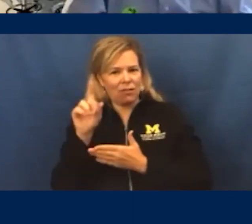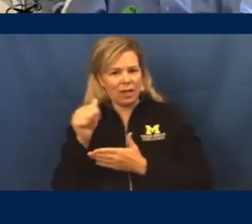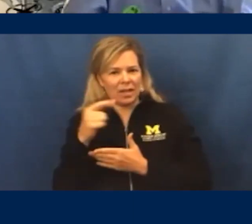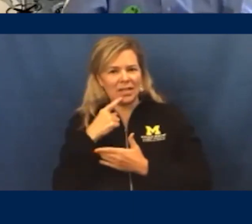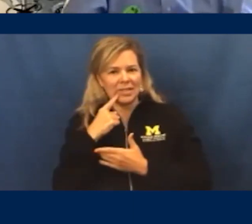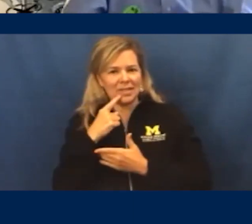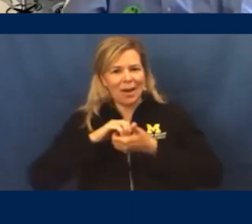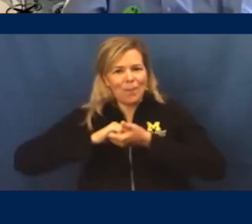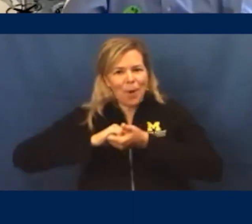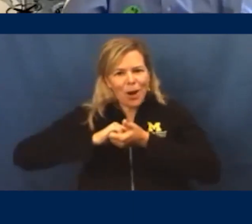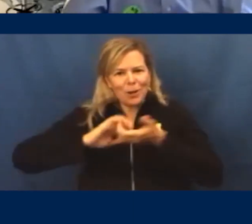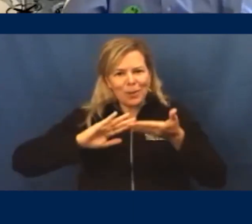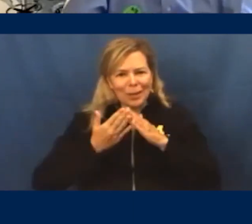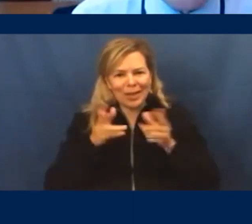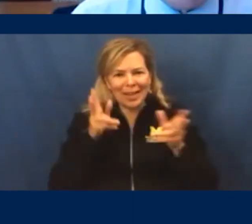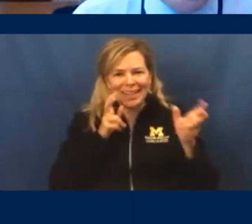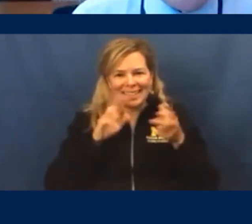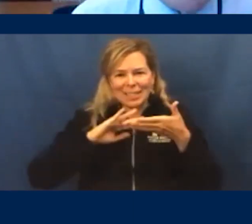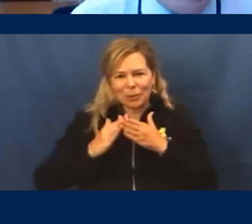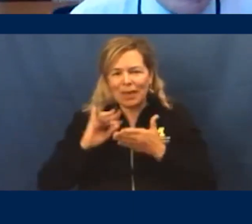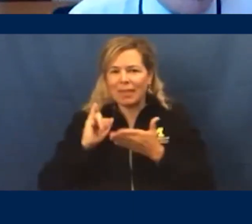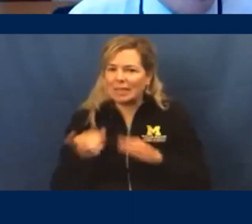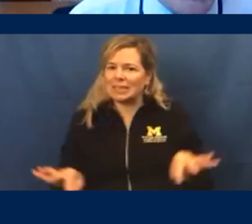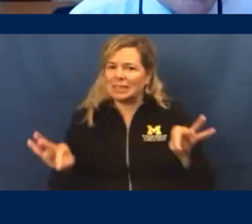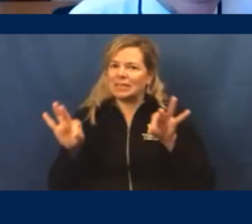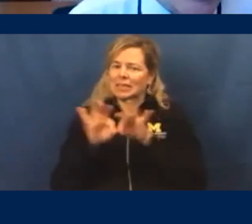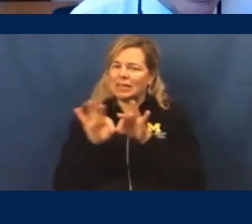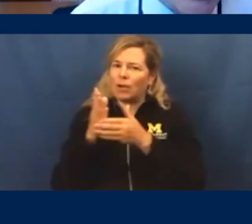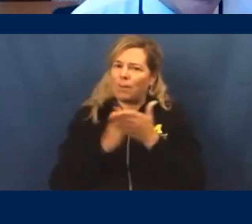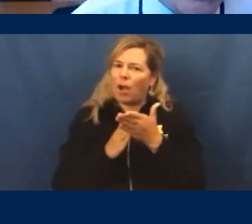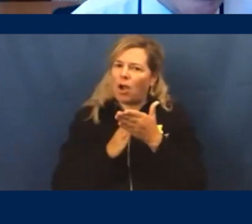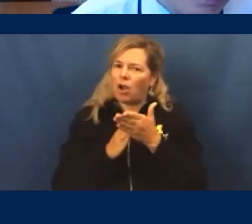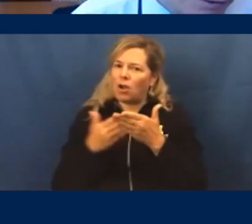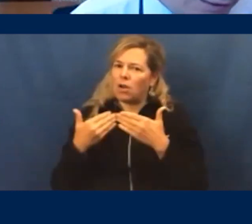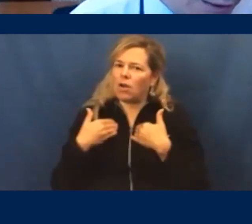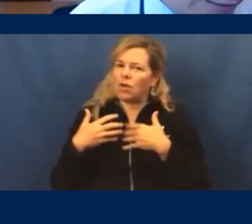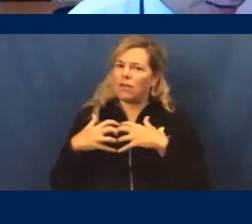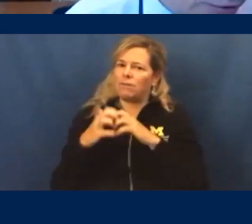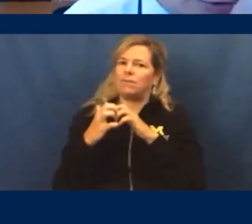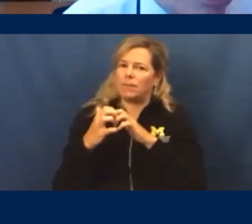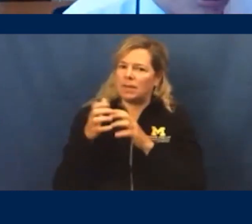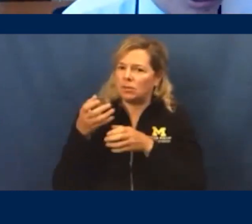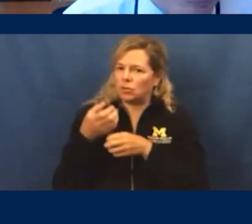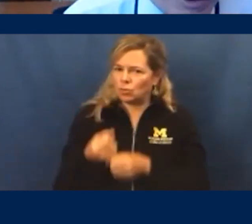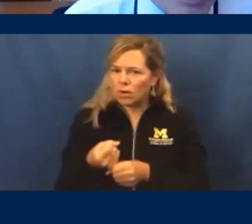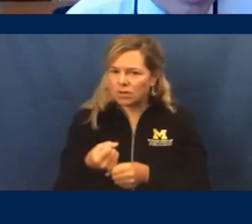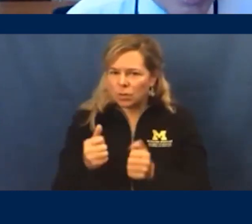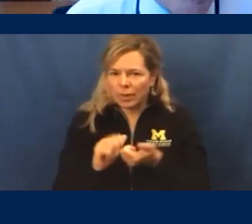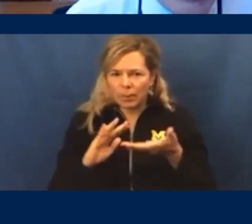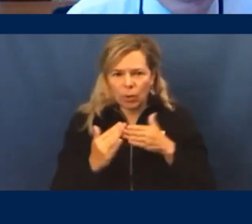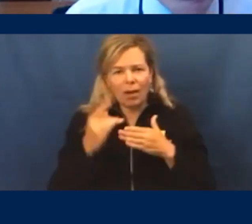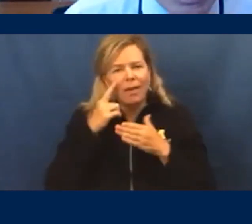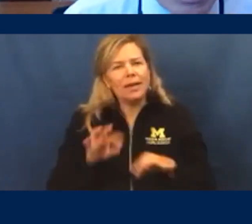community understand their concerns is a significant part of our building trust with the community. I think it's also important for us to